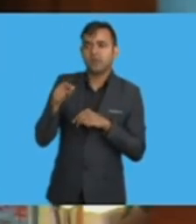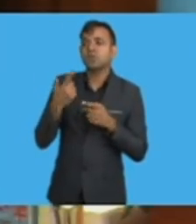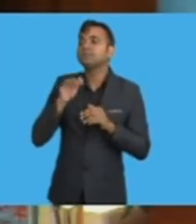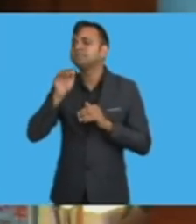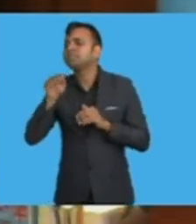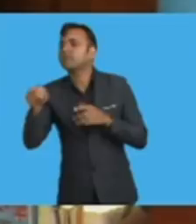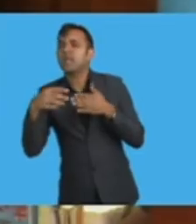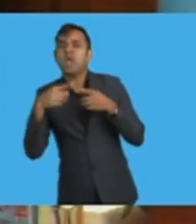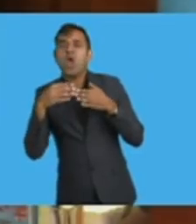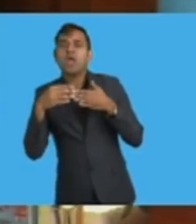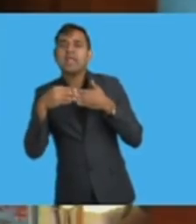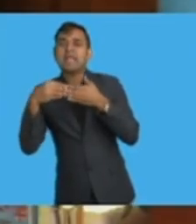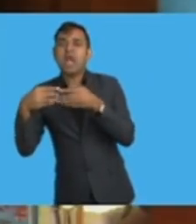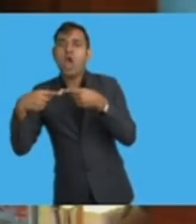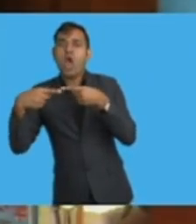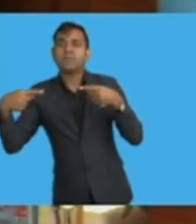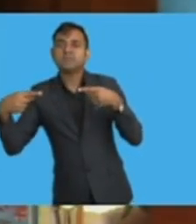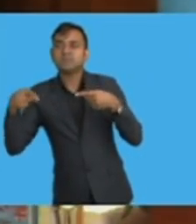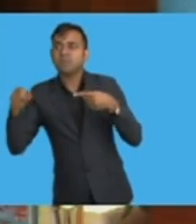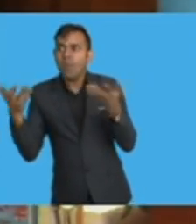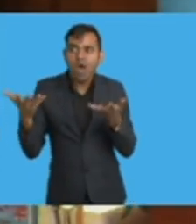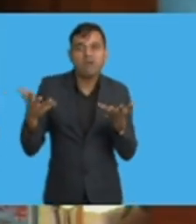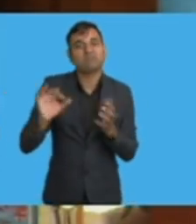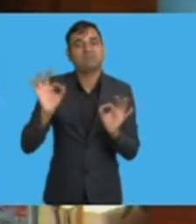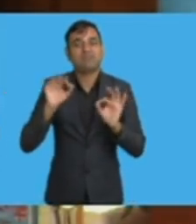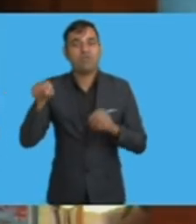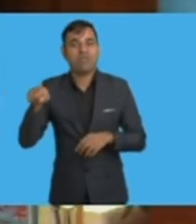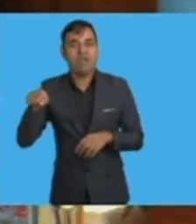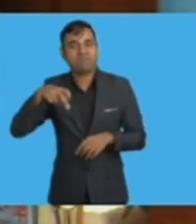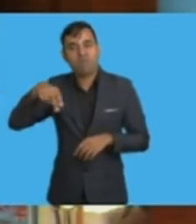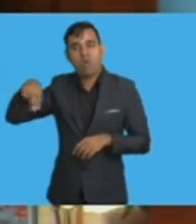her nomination, but in her absence, we will continue with the order paper.